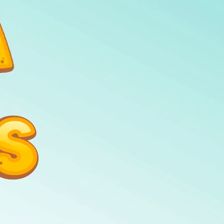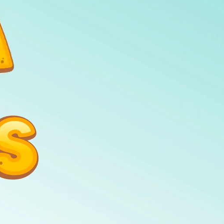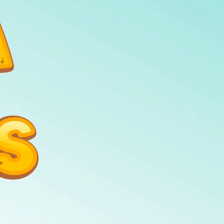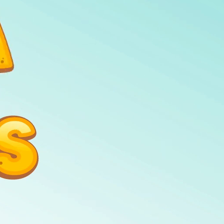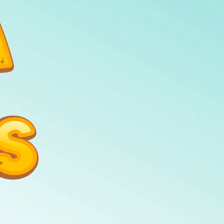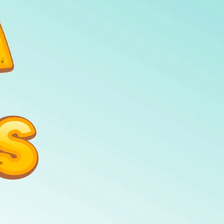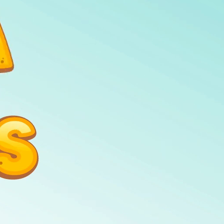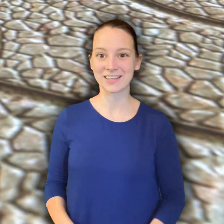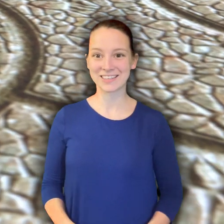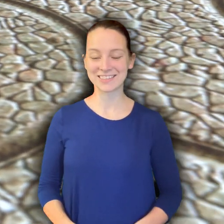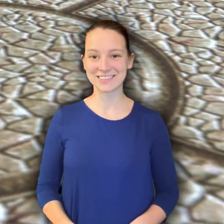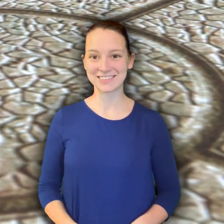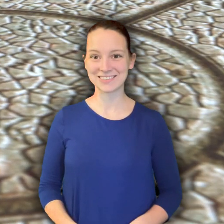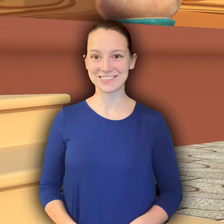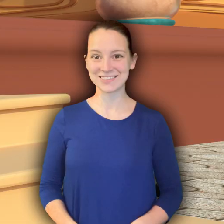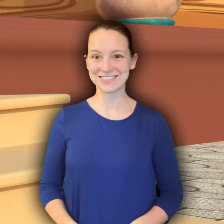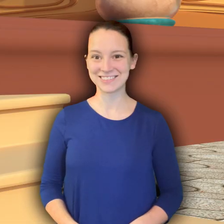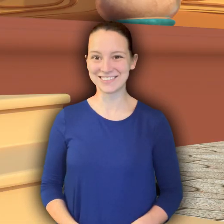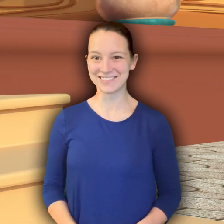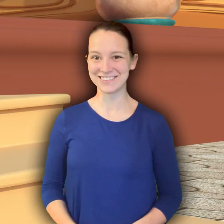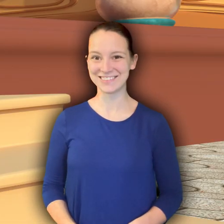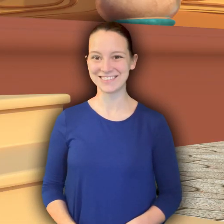Banana Billions.